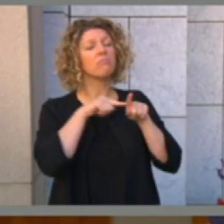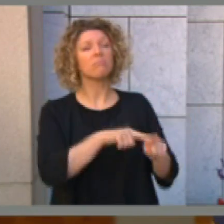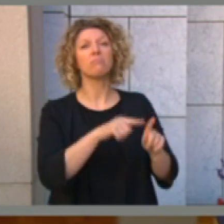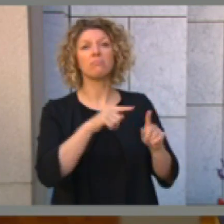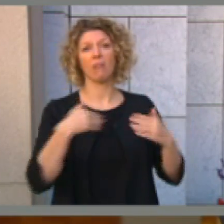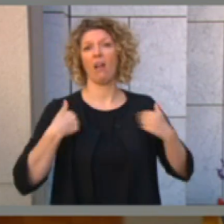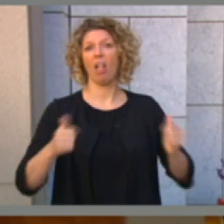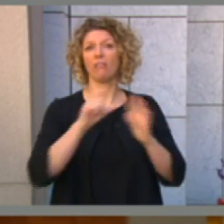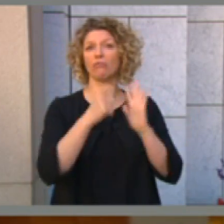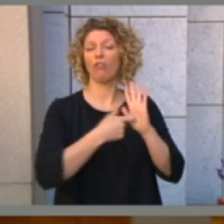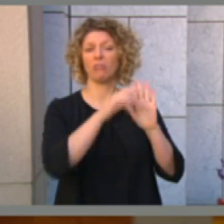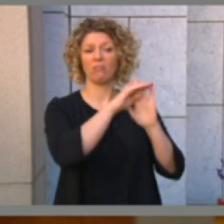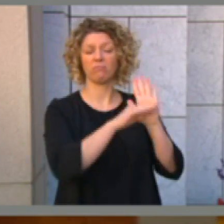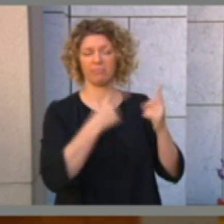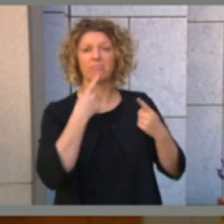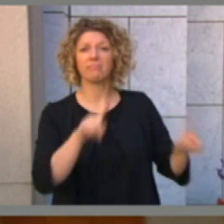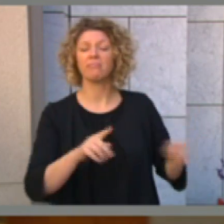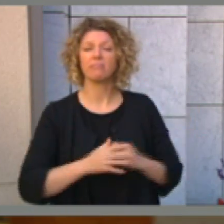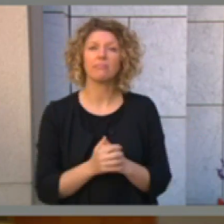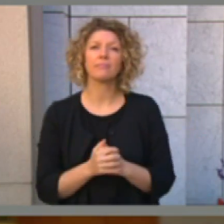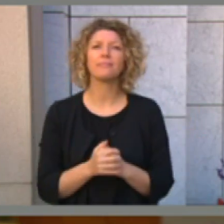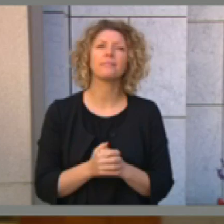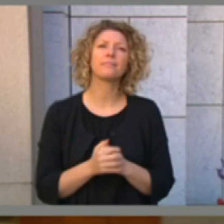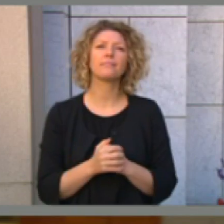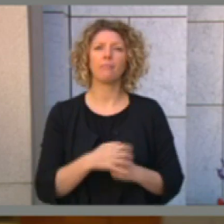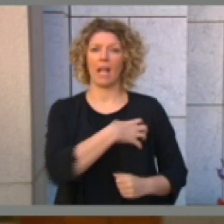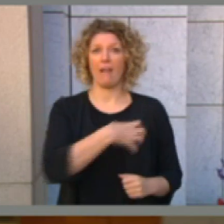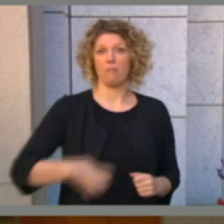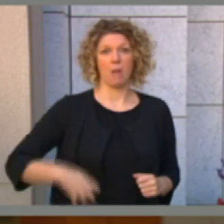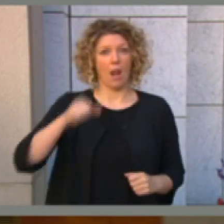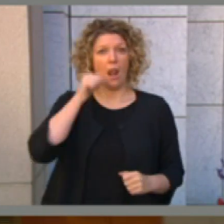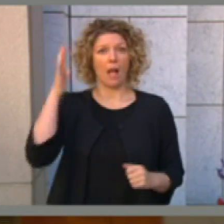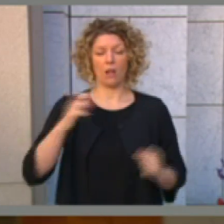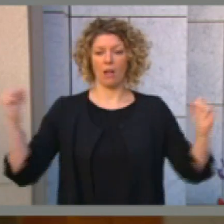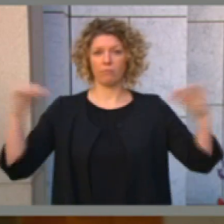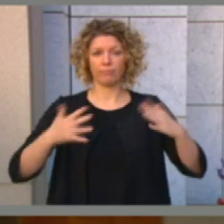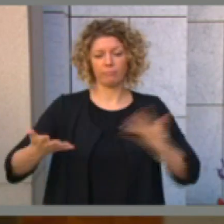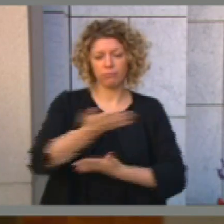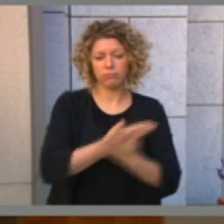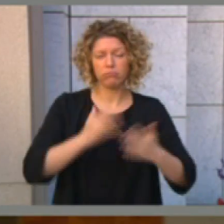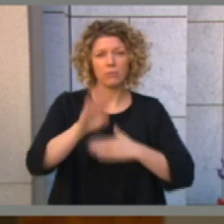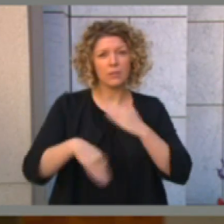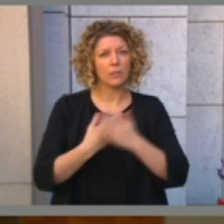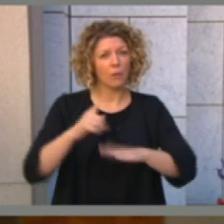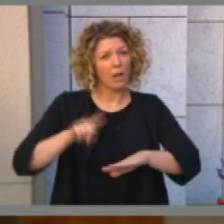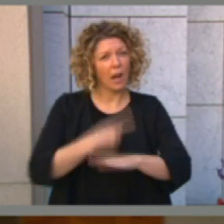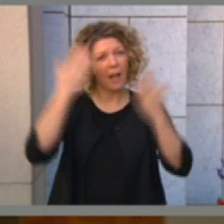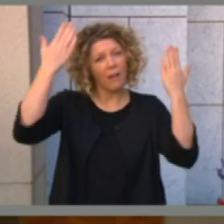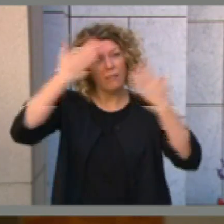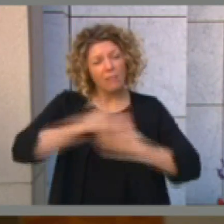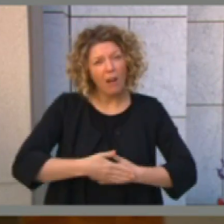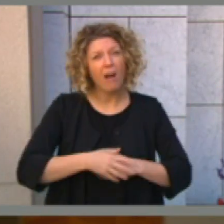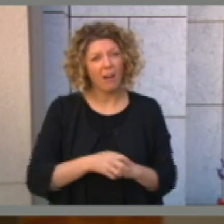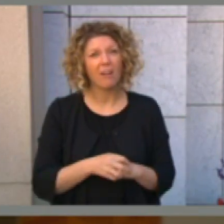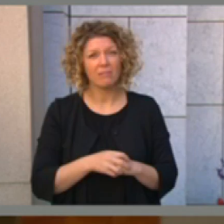and they can be engaged for that purpose. Now, the National Cabinet met last night, as I said, till quite late in the evening. It was a late night here and for them